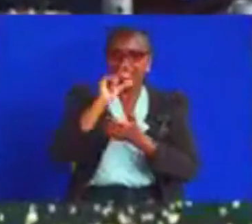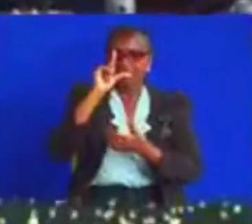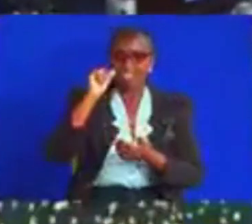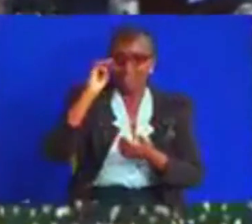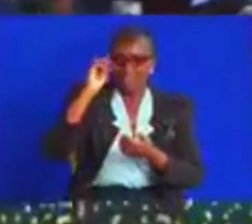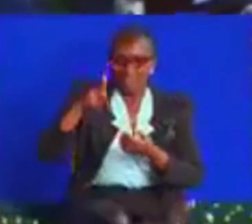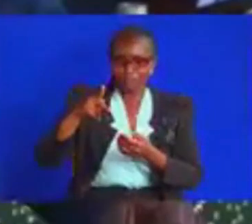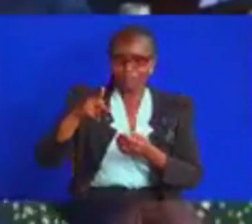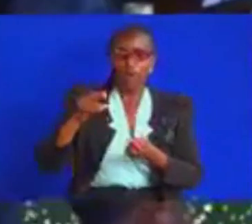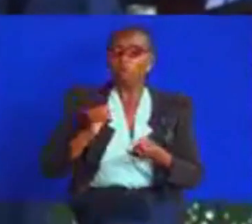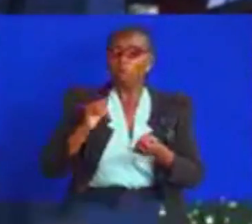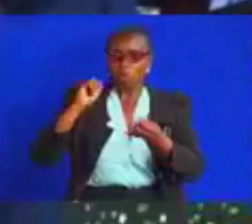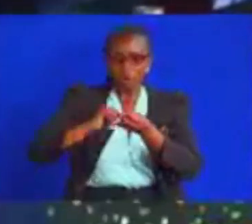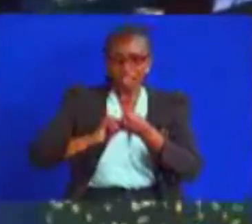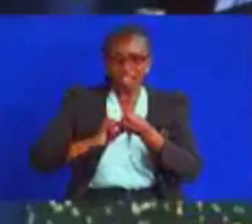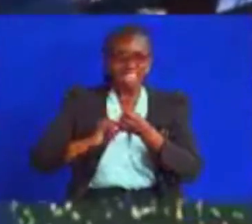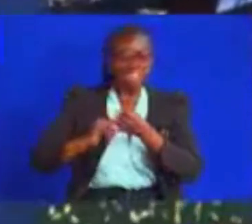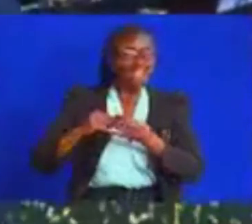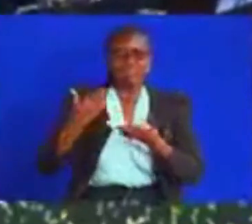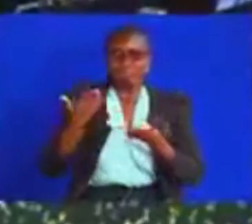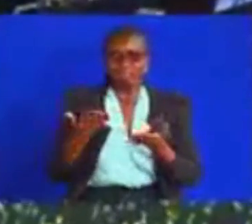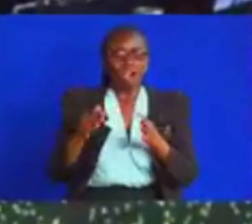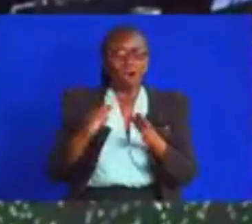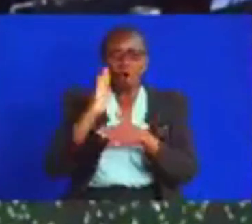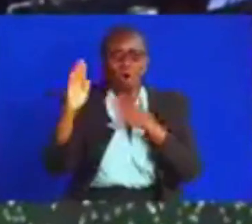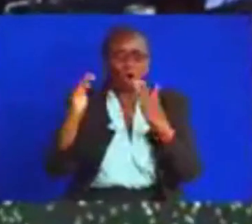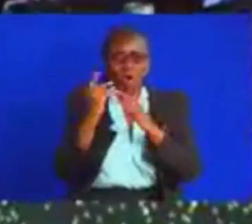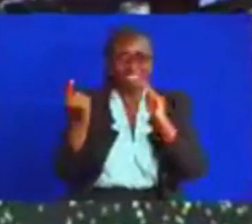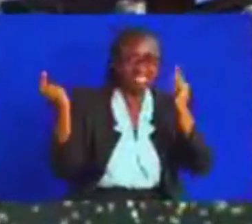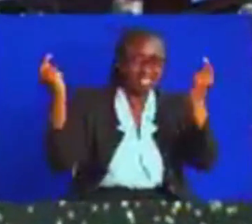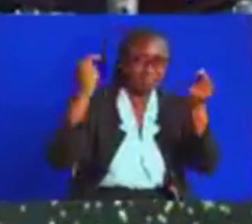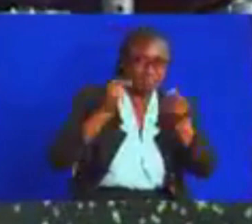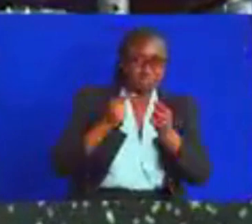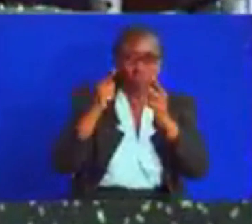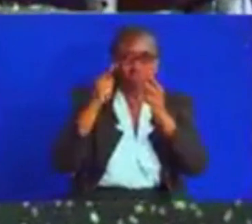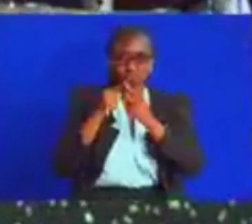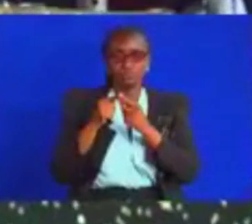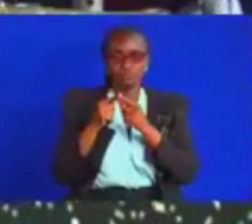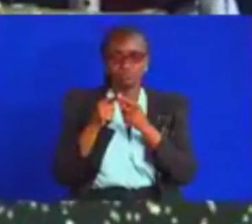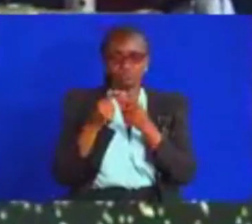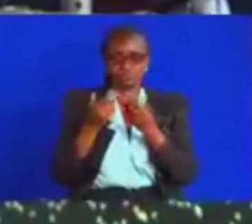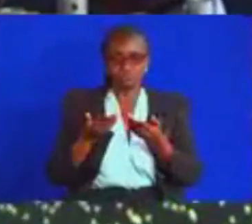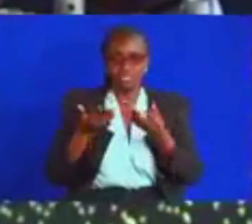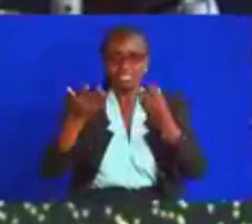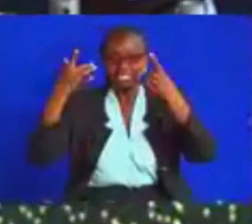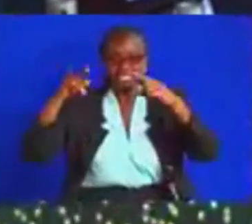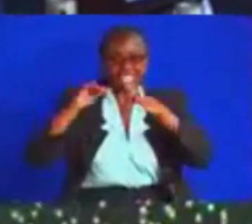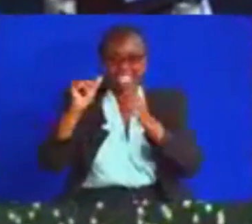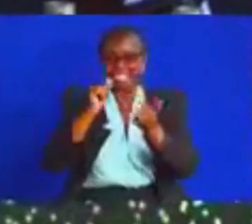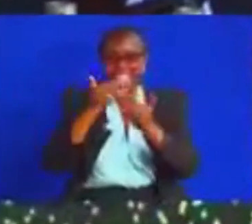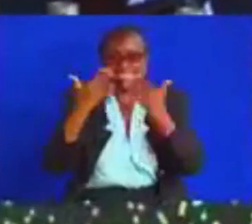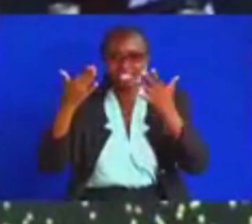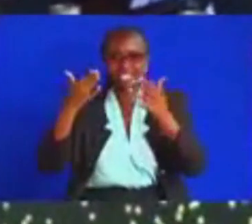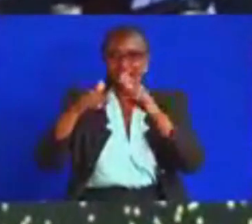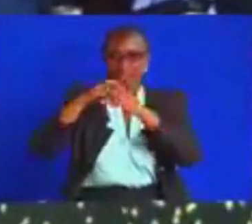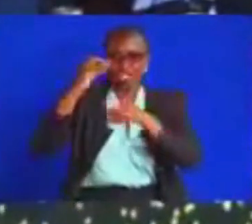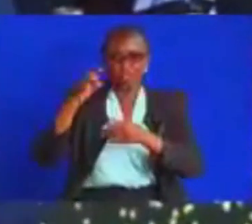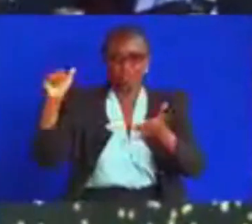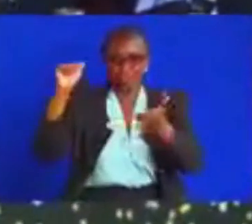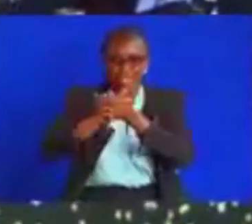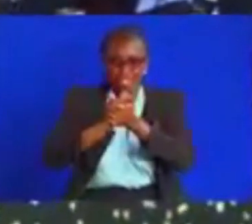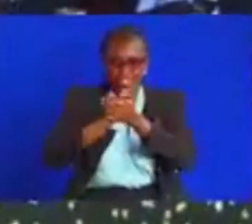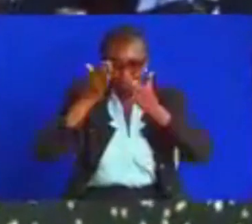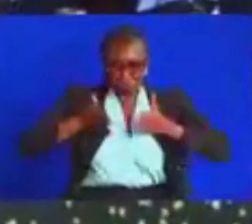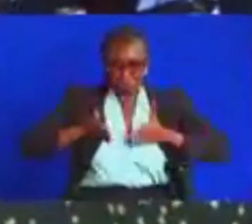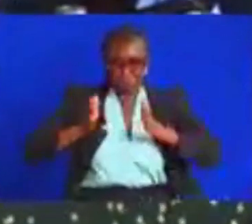No exaggeration. Every dimension to proportion. Are we together? That anything outside of that